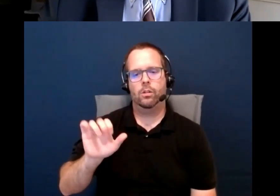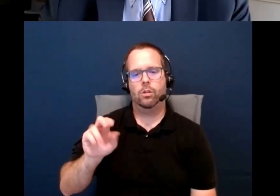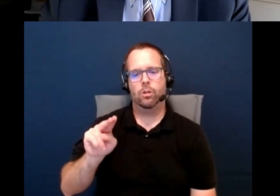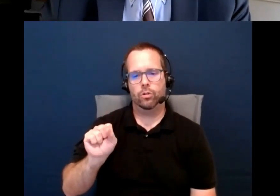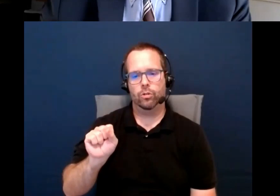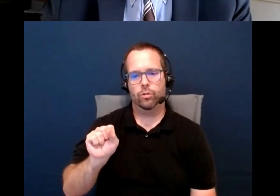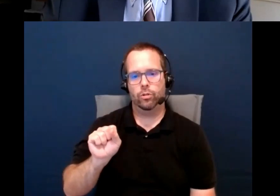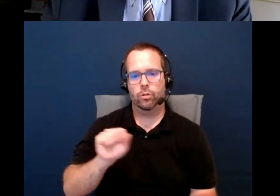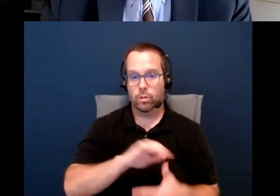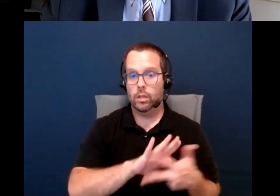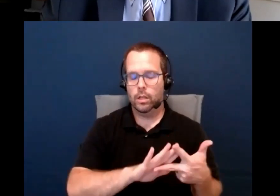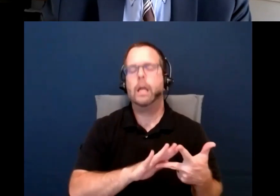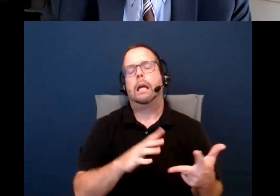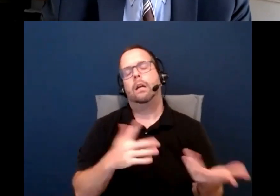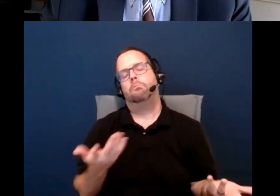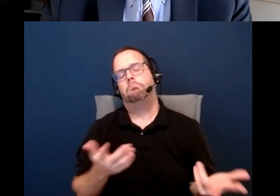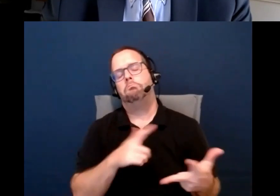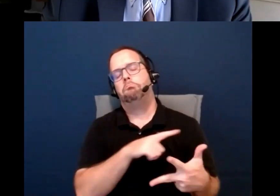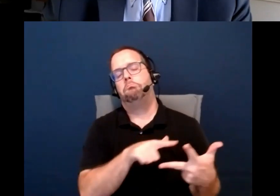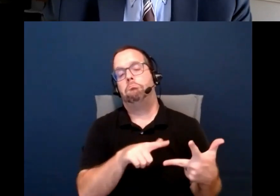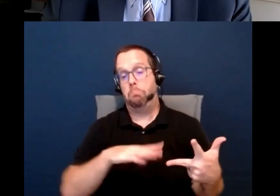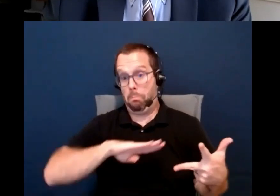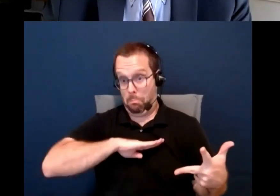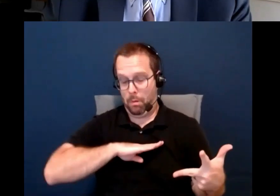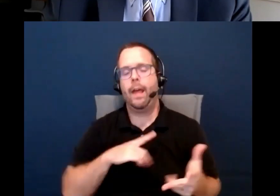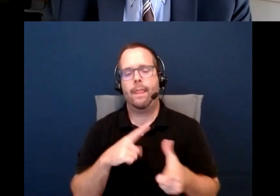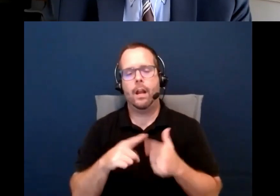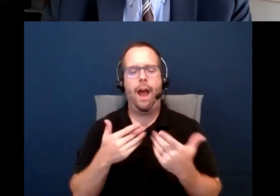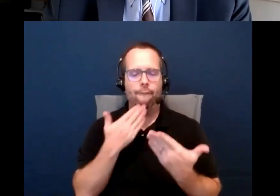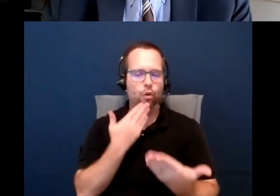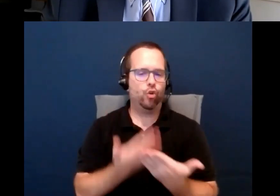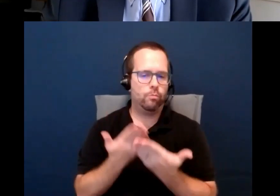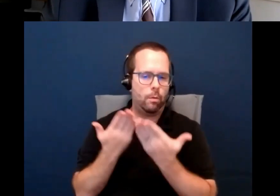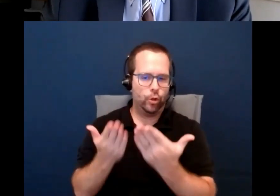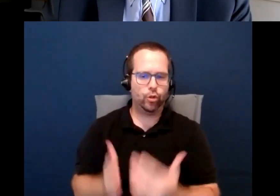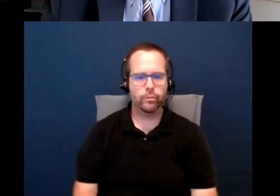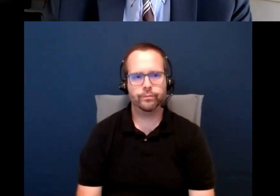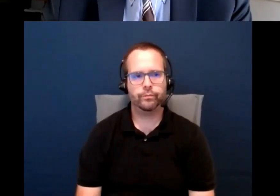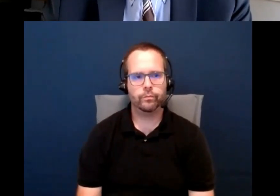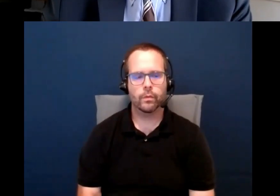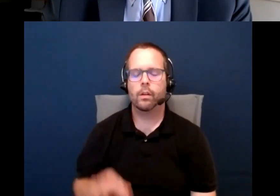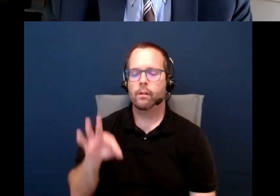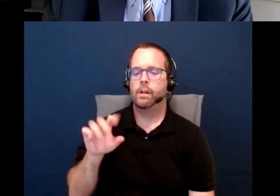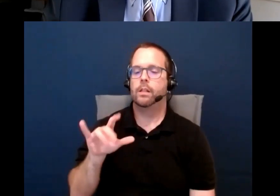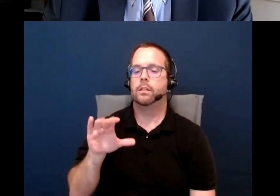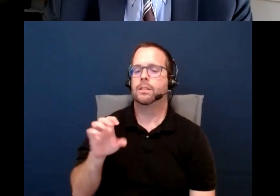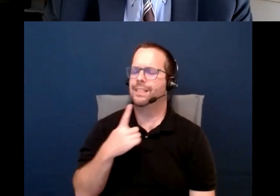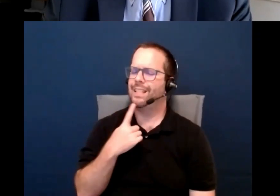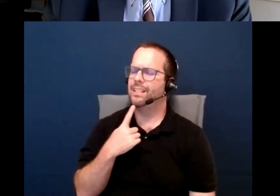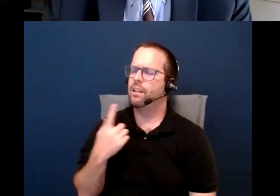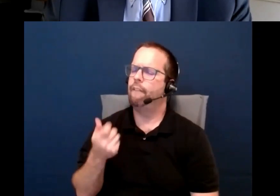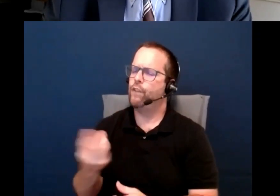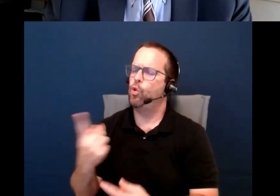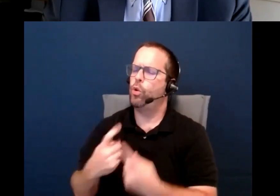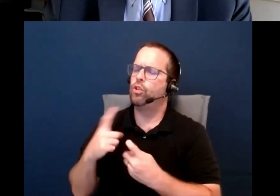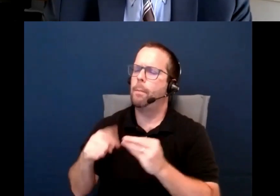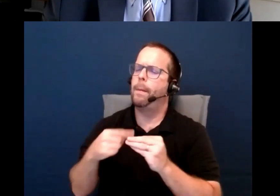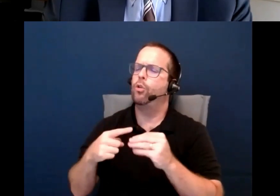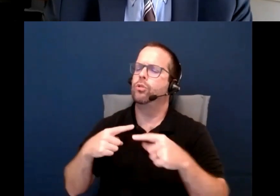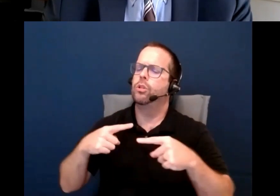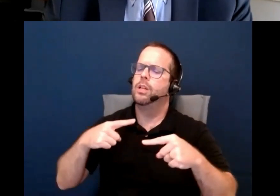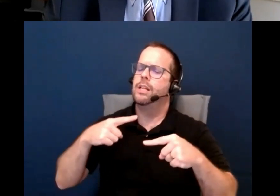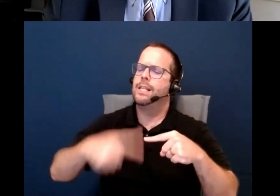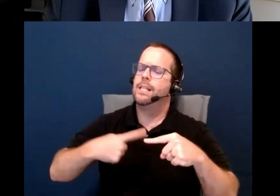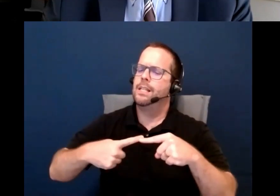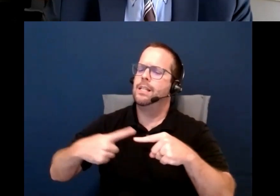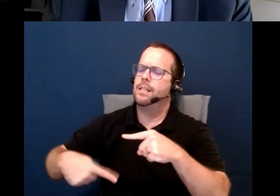The one thing I want to emphasize is that there's a couple of questions about the cycles of submission. Both cycles of submission